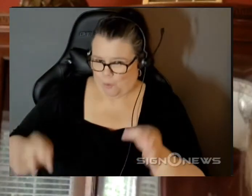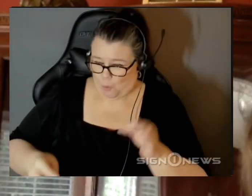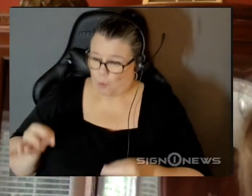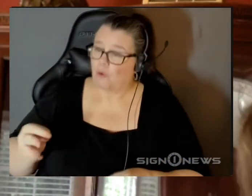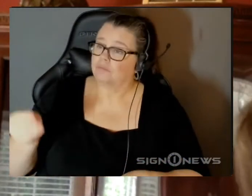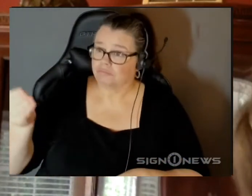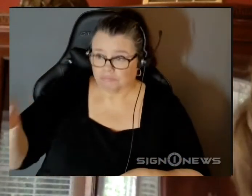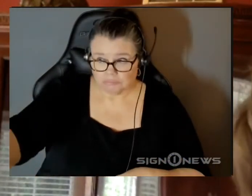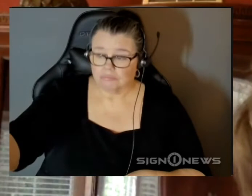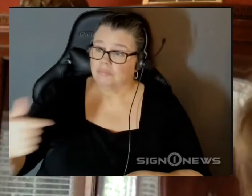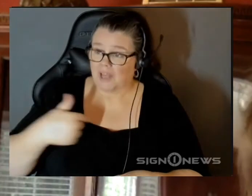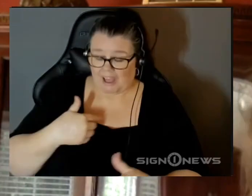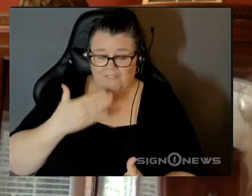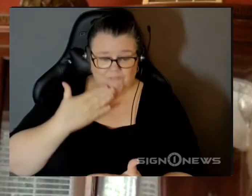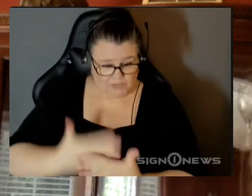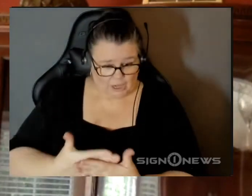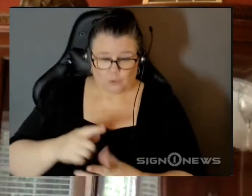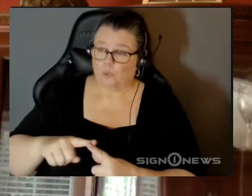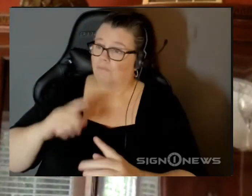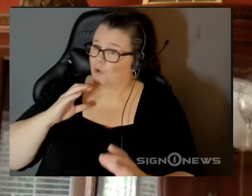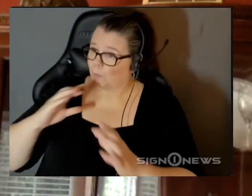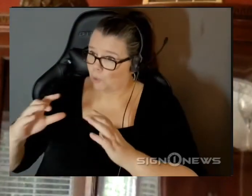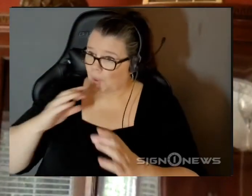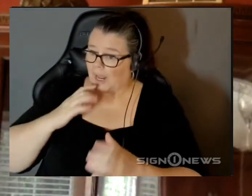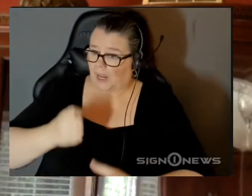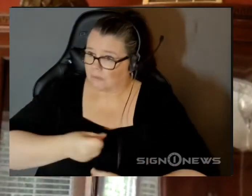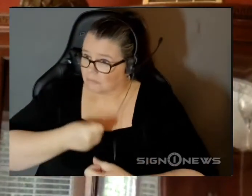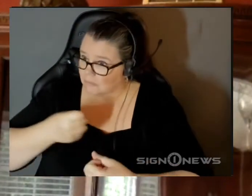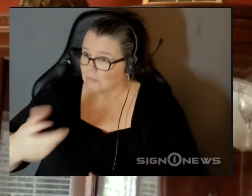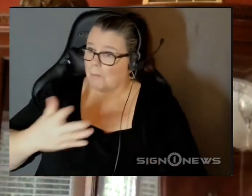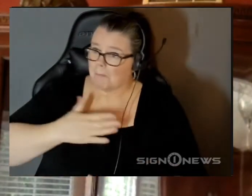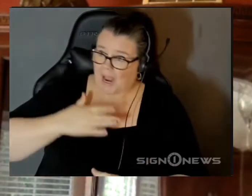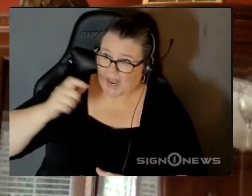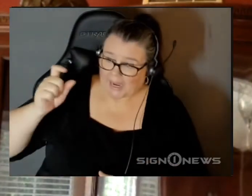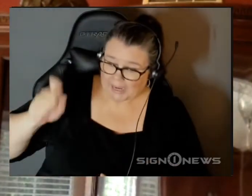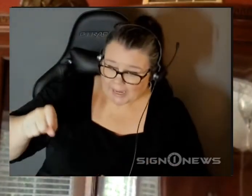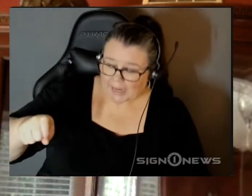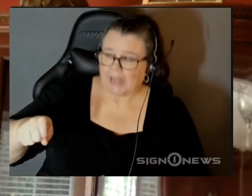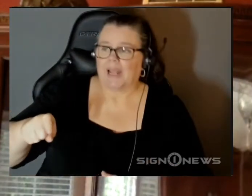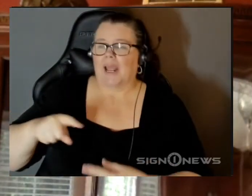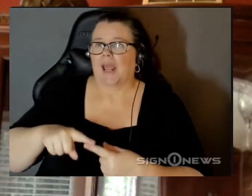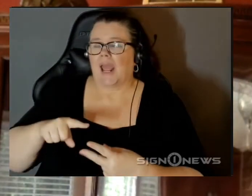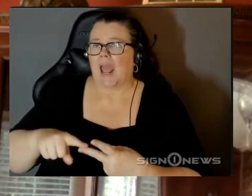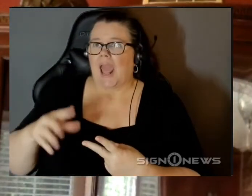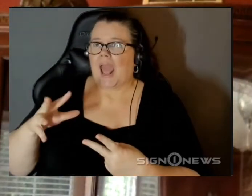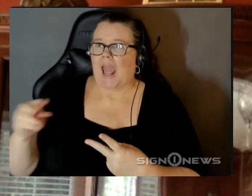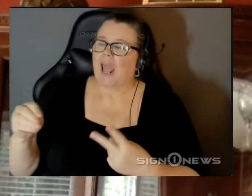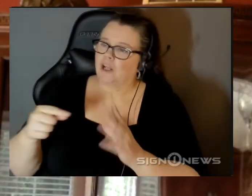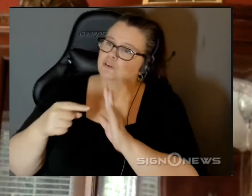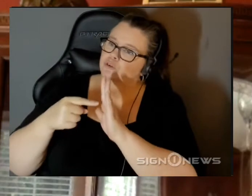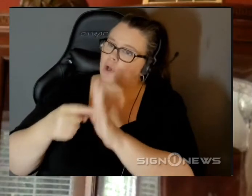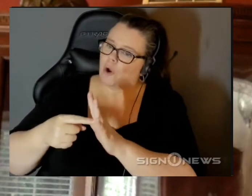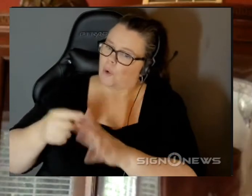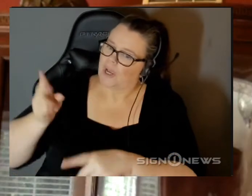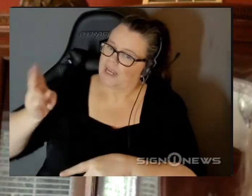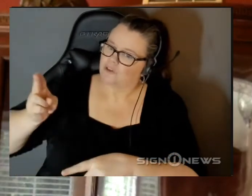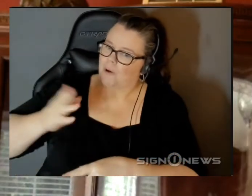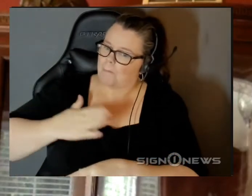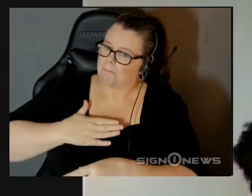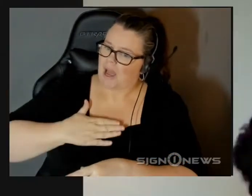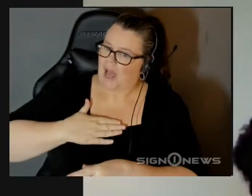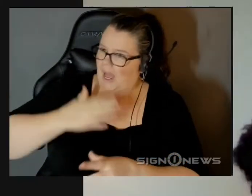very effective at making the decisions about that. So he had to have a little bit of a history of decision making. And so